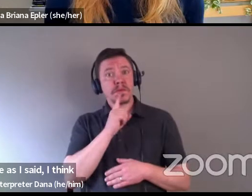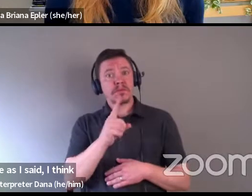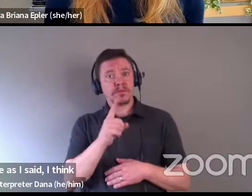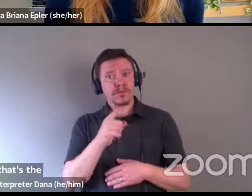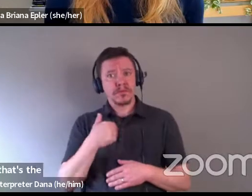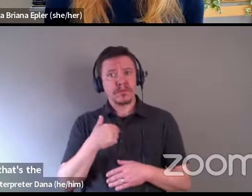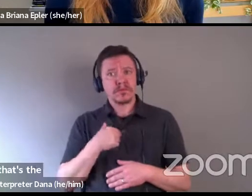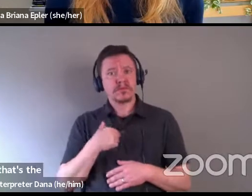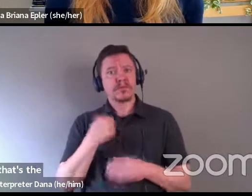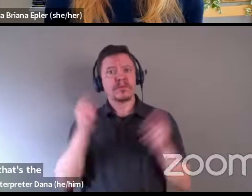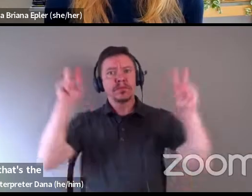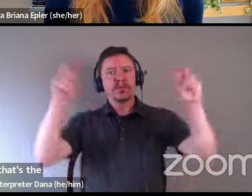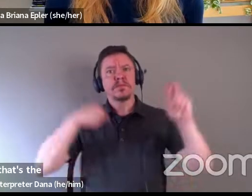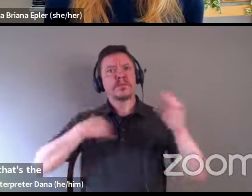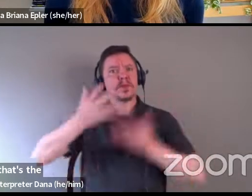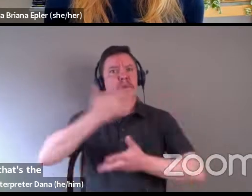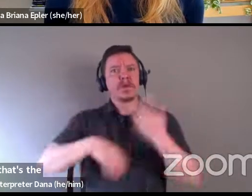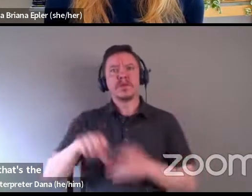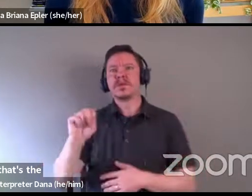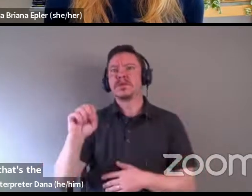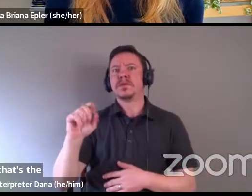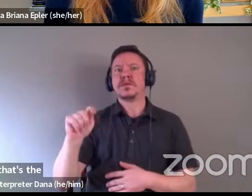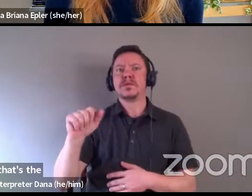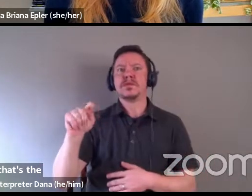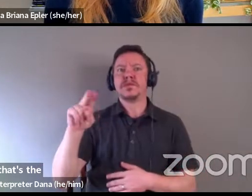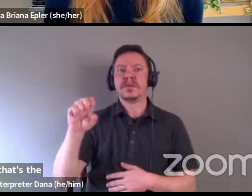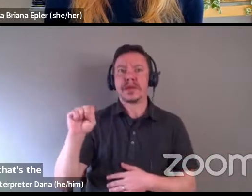social status, your